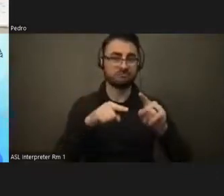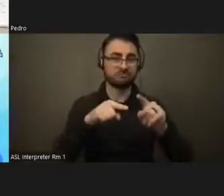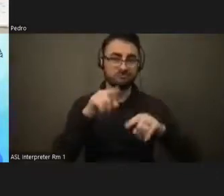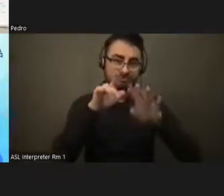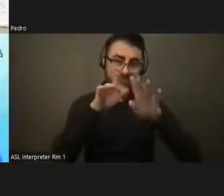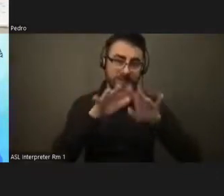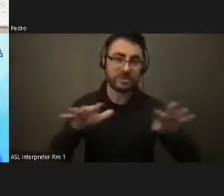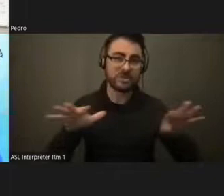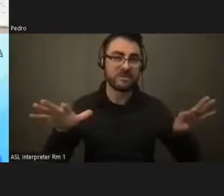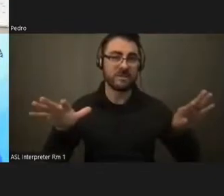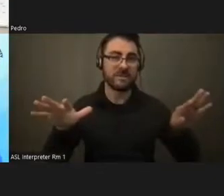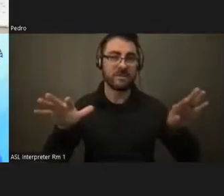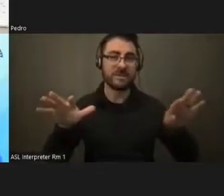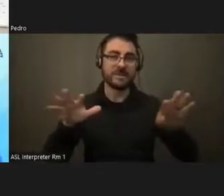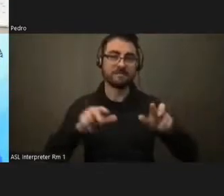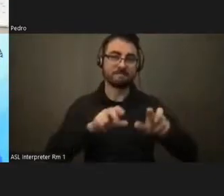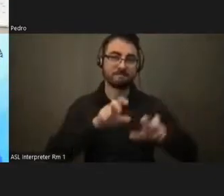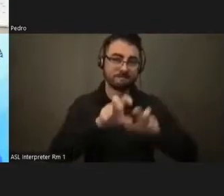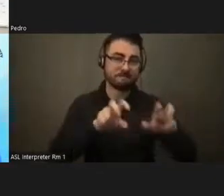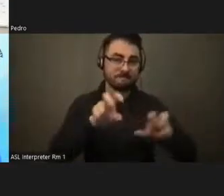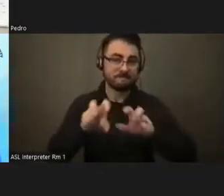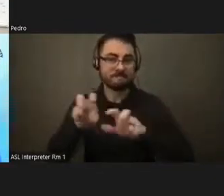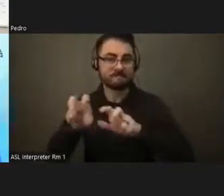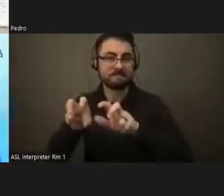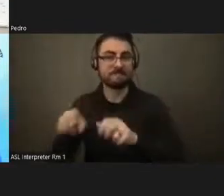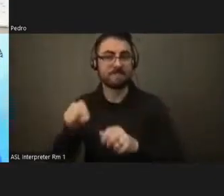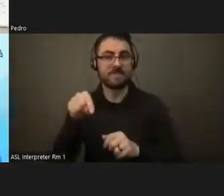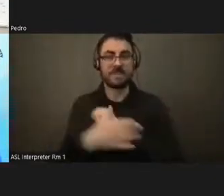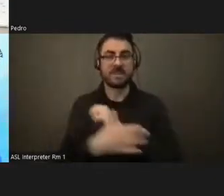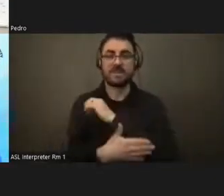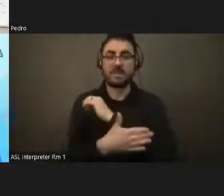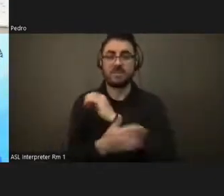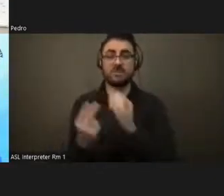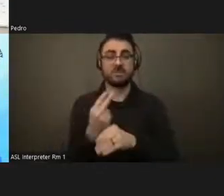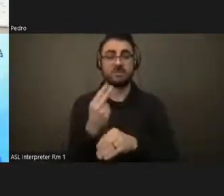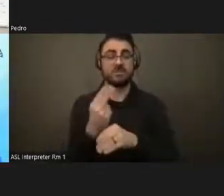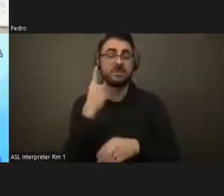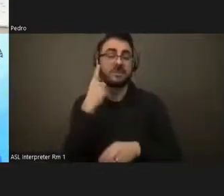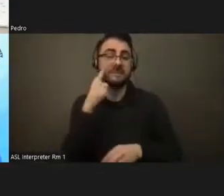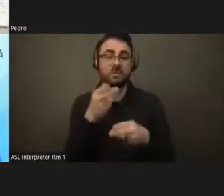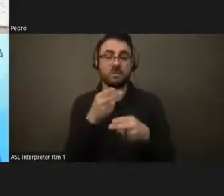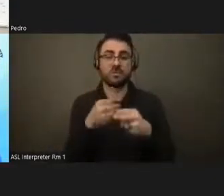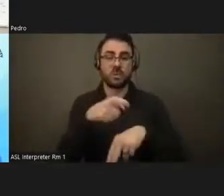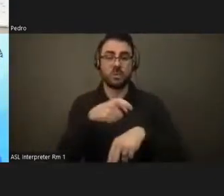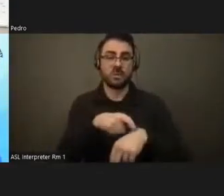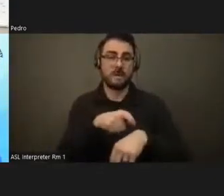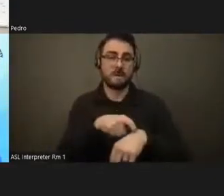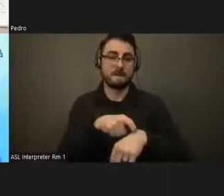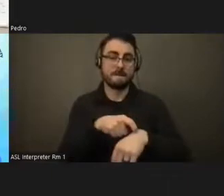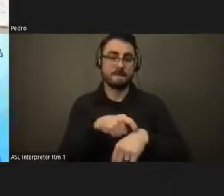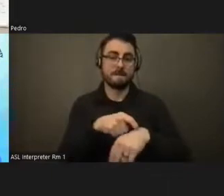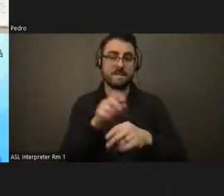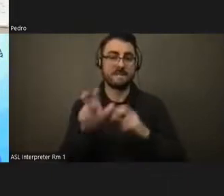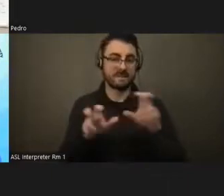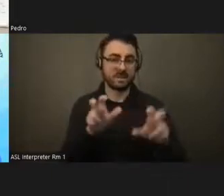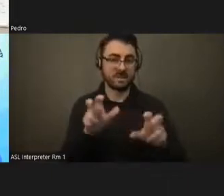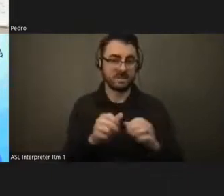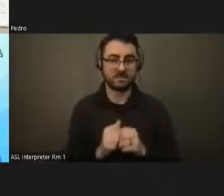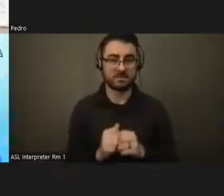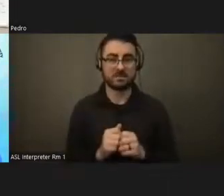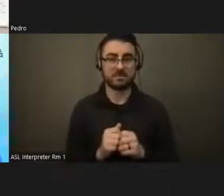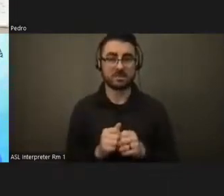investment pool that the county uses for its short-term investments to no longer invest